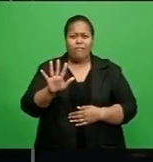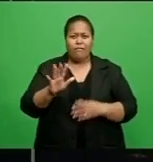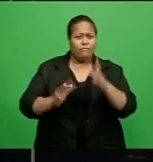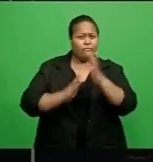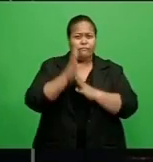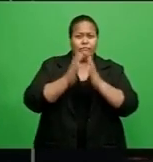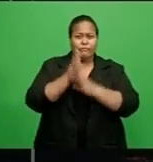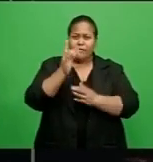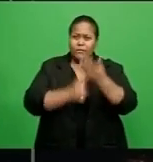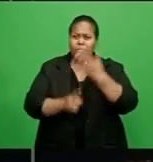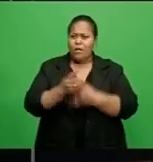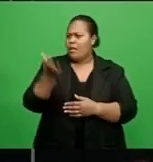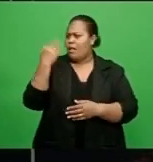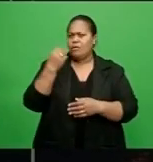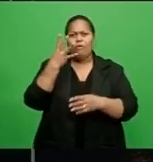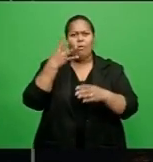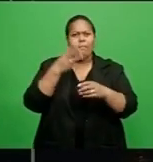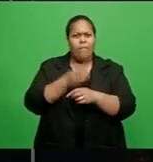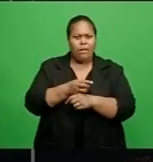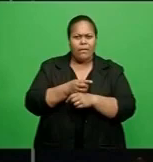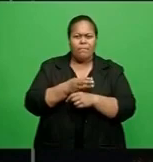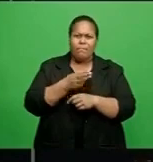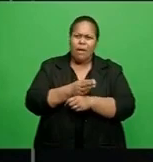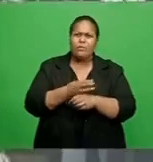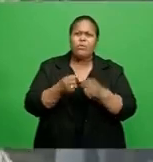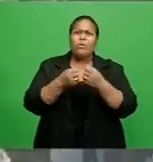million. Edwin Nund reports.